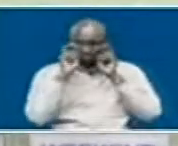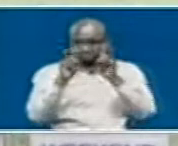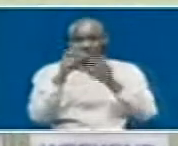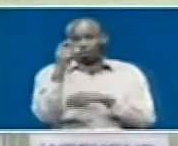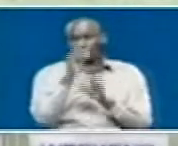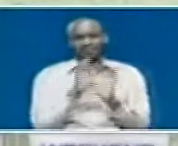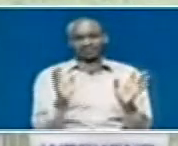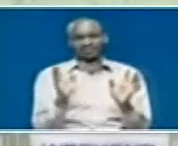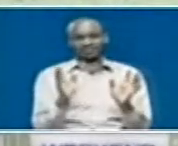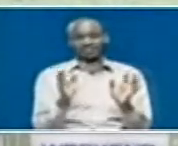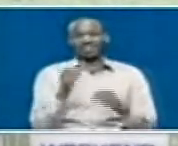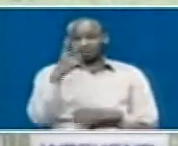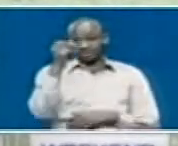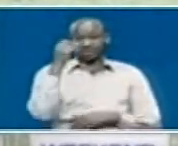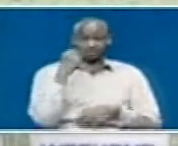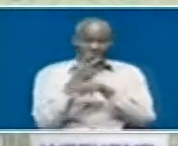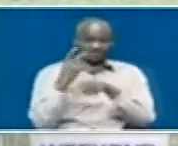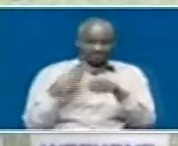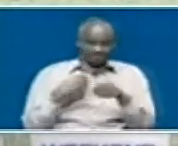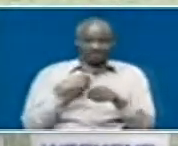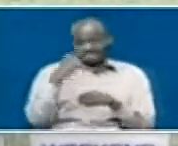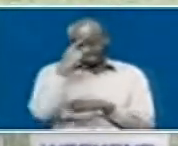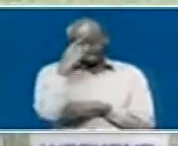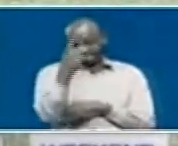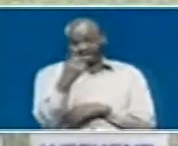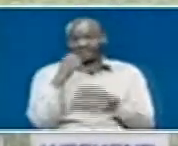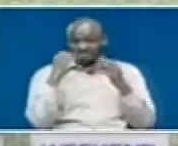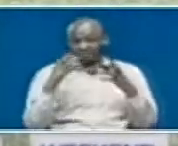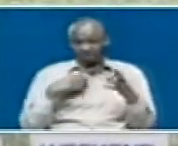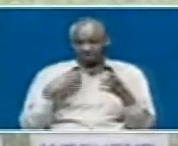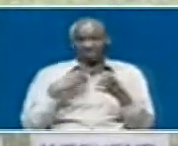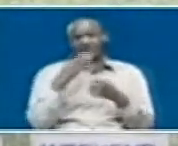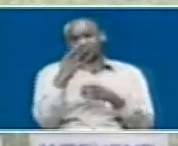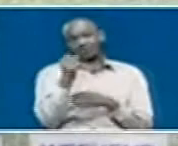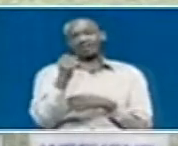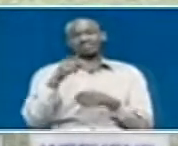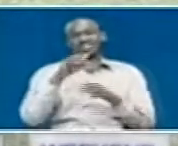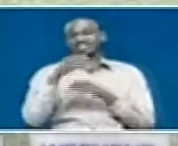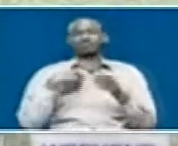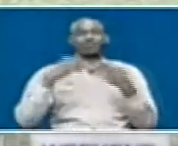Most of the 2012 New Delhi Commonwealth Games participants were bundled out at the quarterfinal stage.